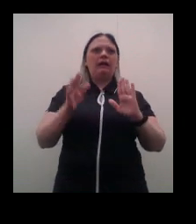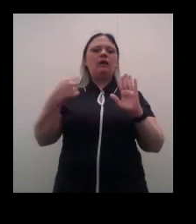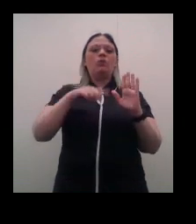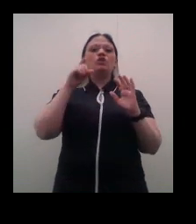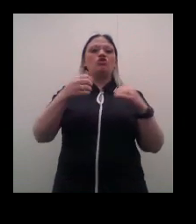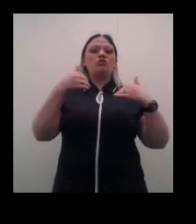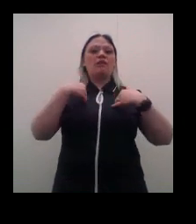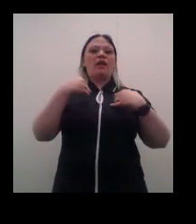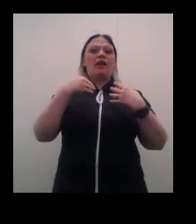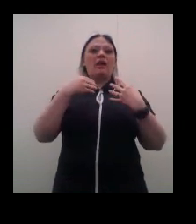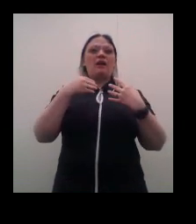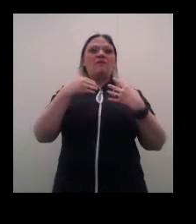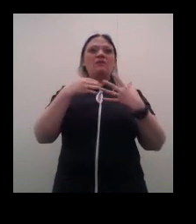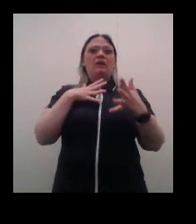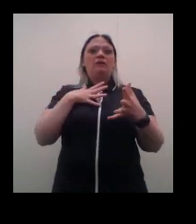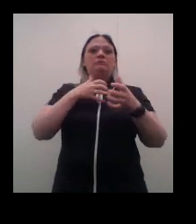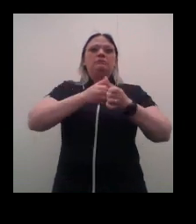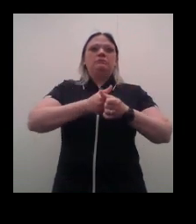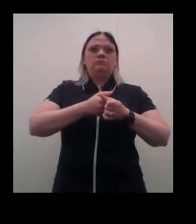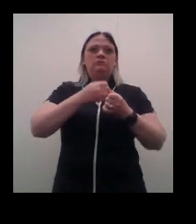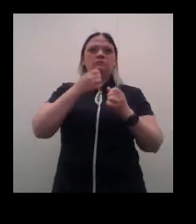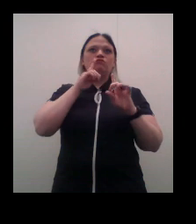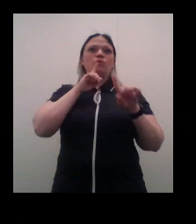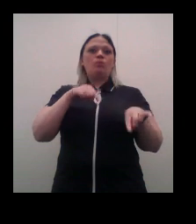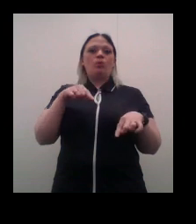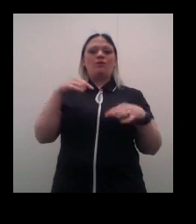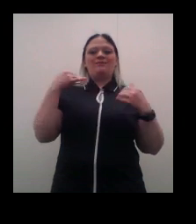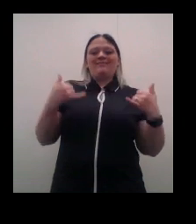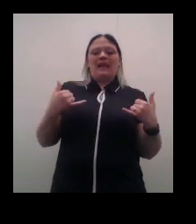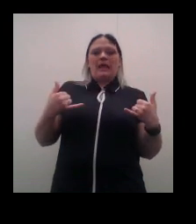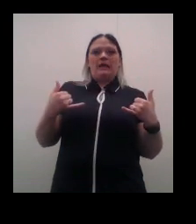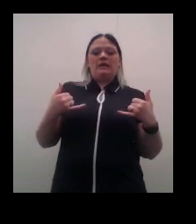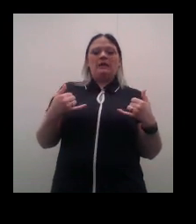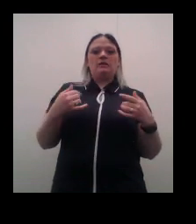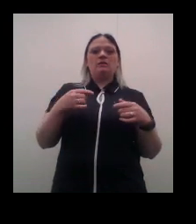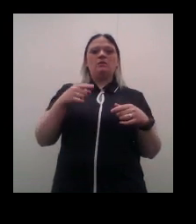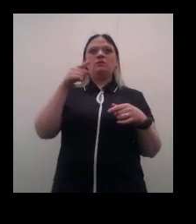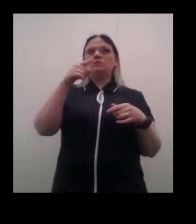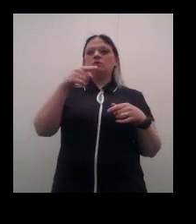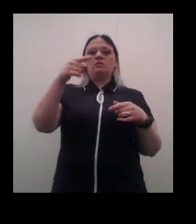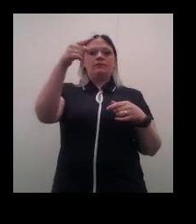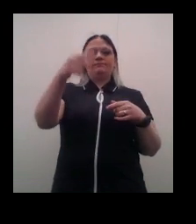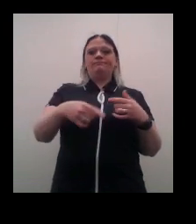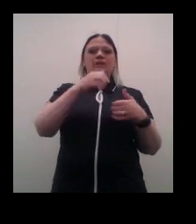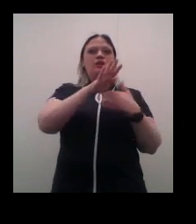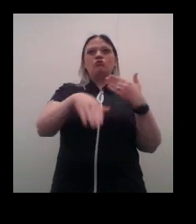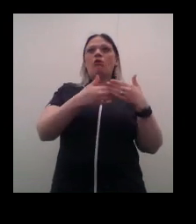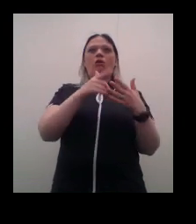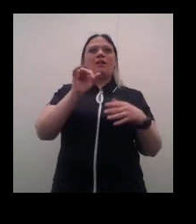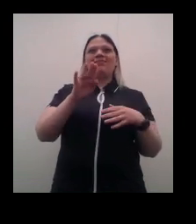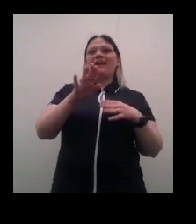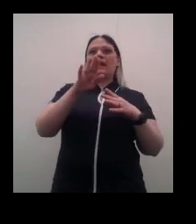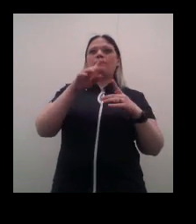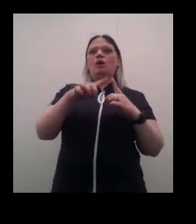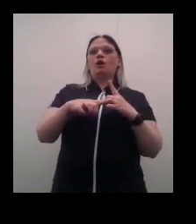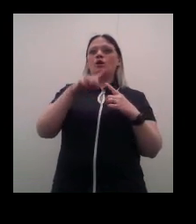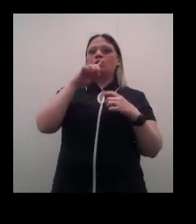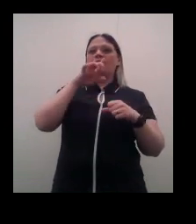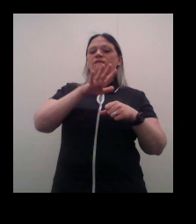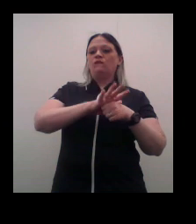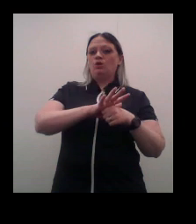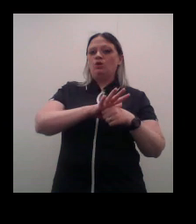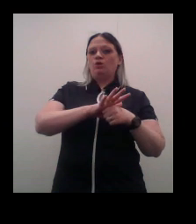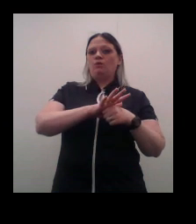have an updated report on that later today. These are, of course, all lab confirmed cases. There are no presumed positive cases.